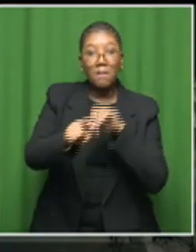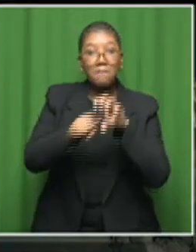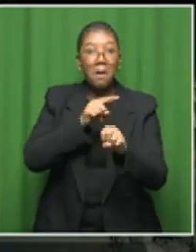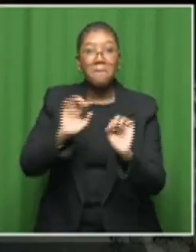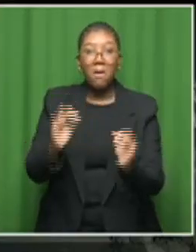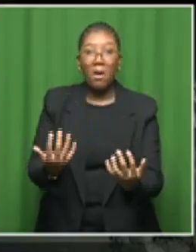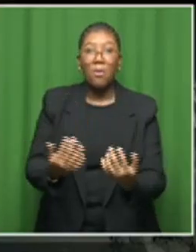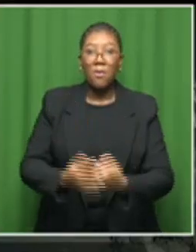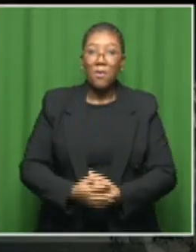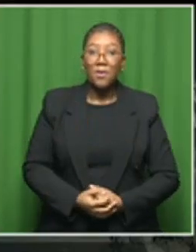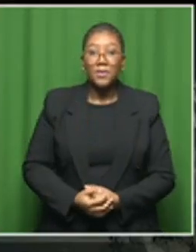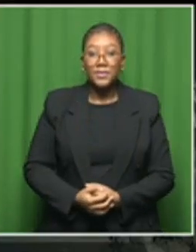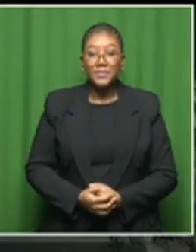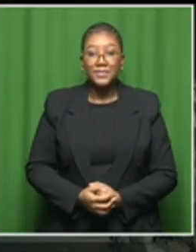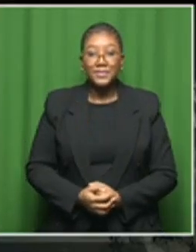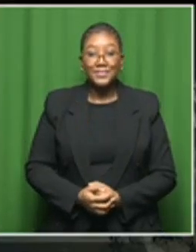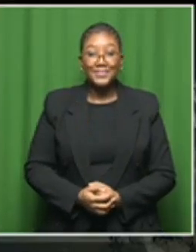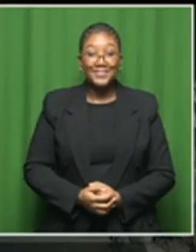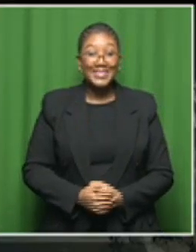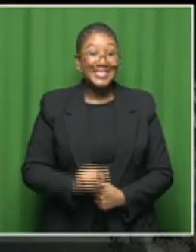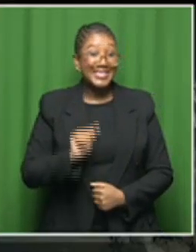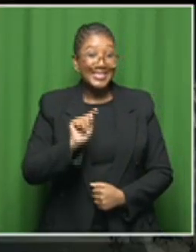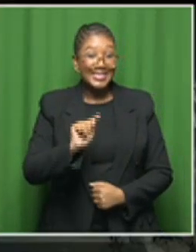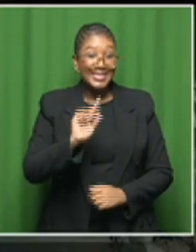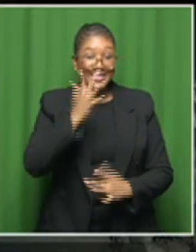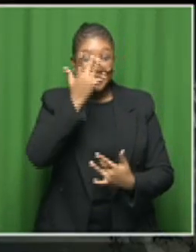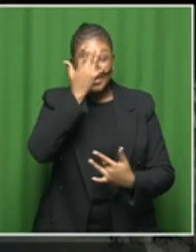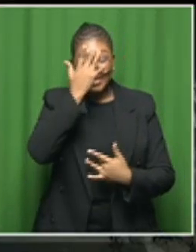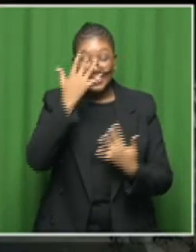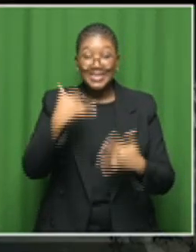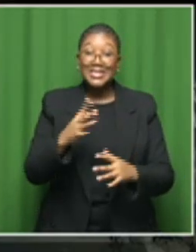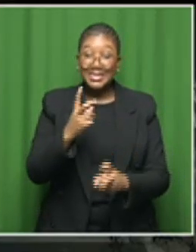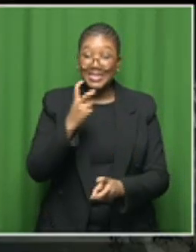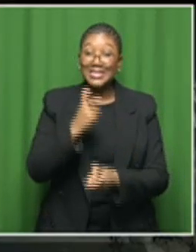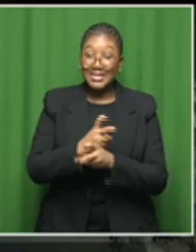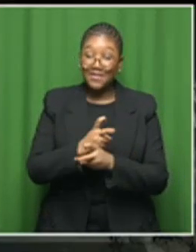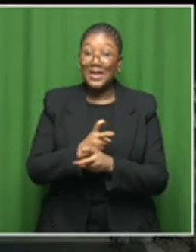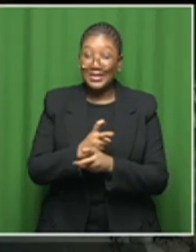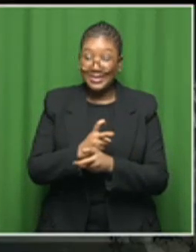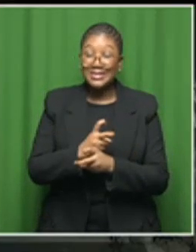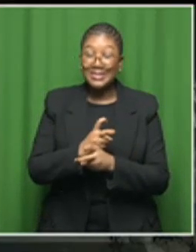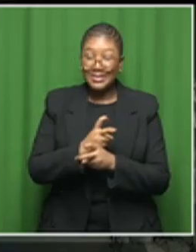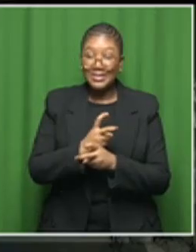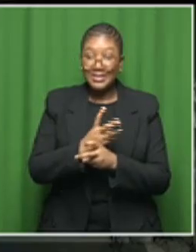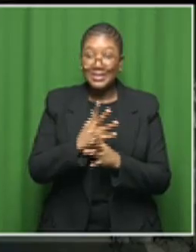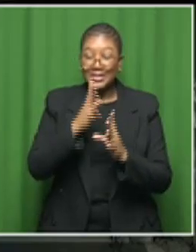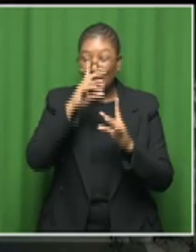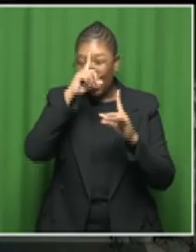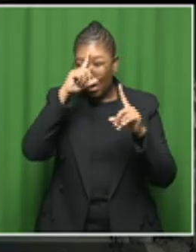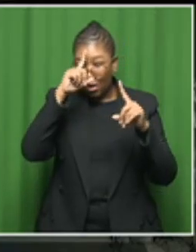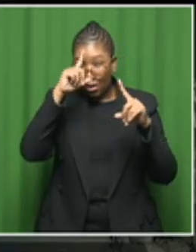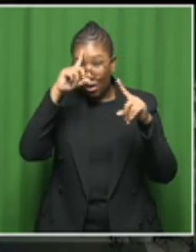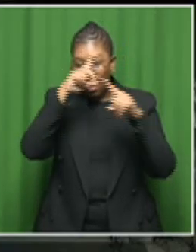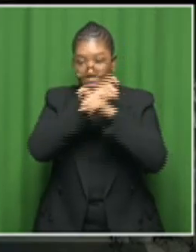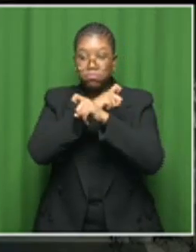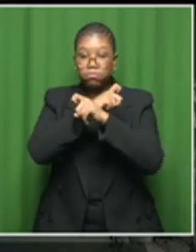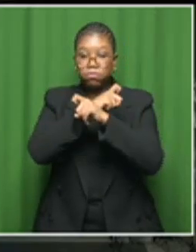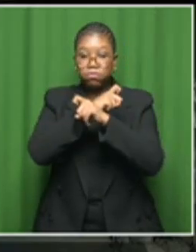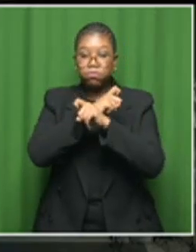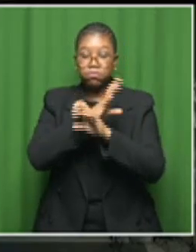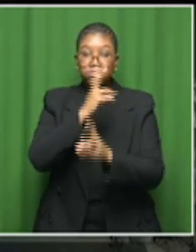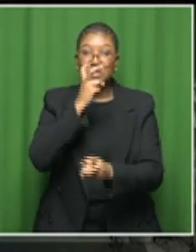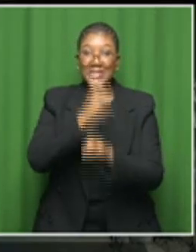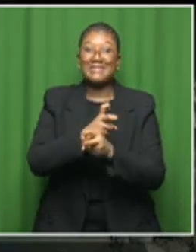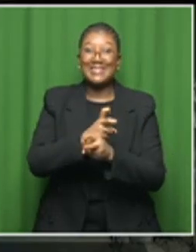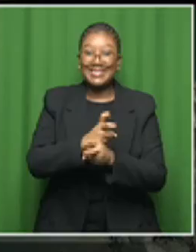Yes, Leanne, lupus is, as I said, complex to treat and complex to diagnose. Like Lolo said,